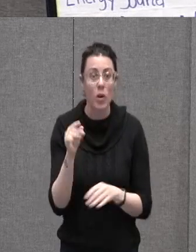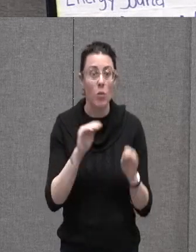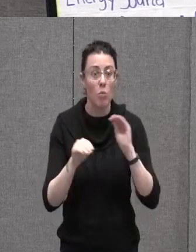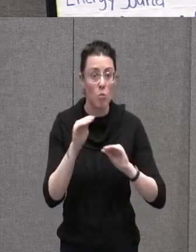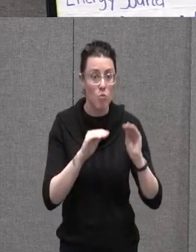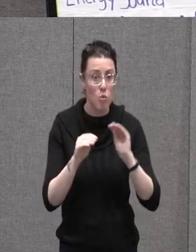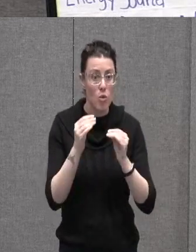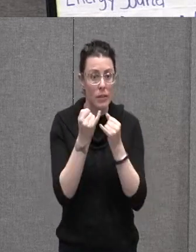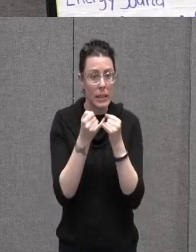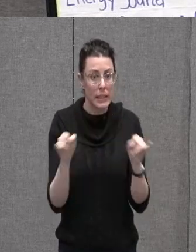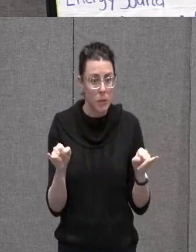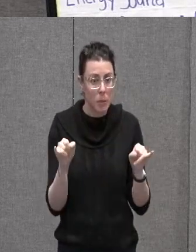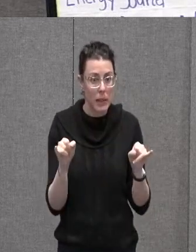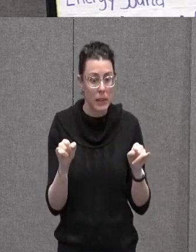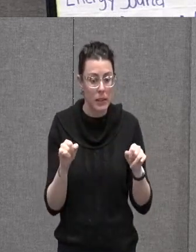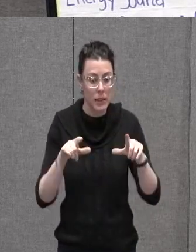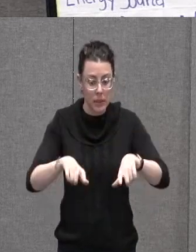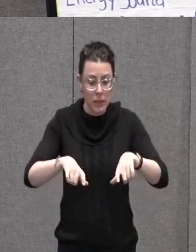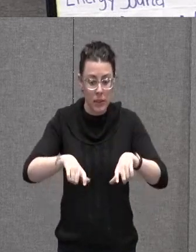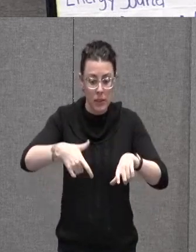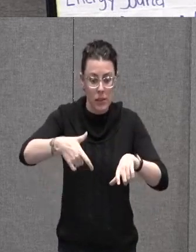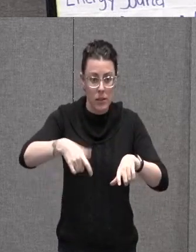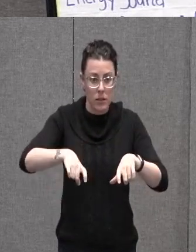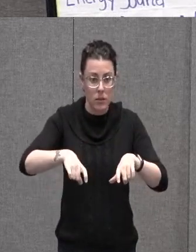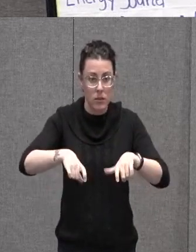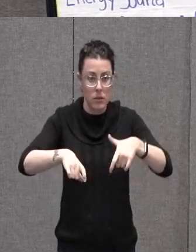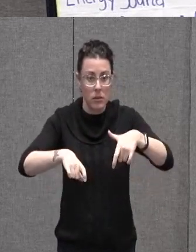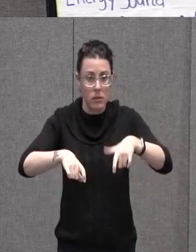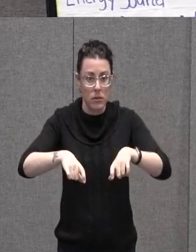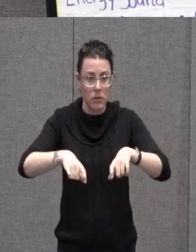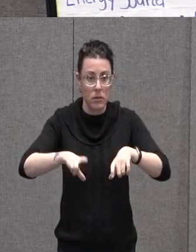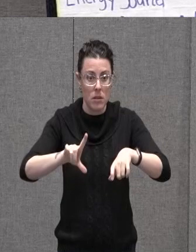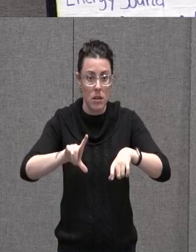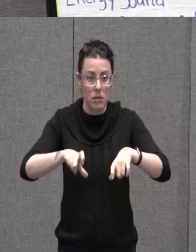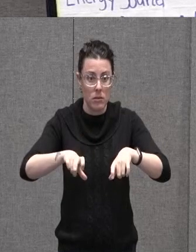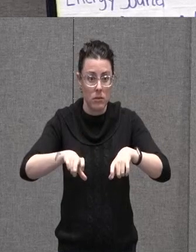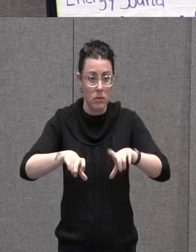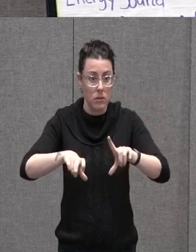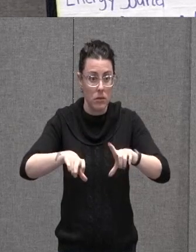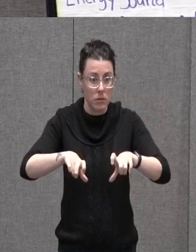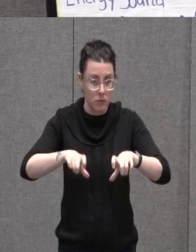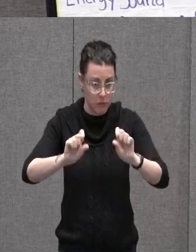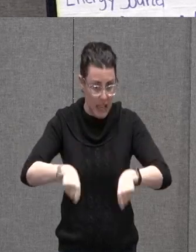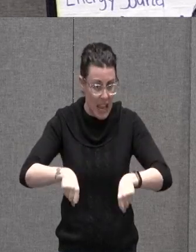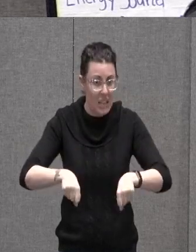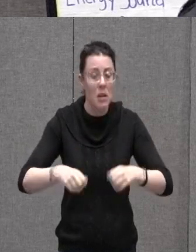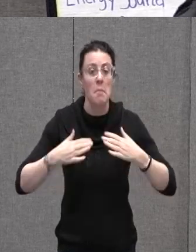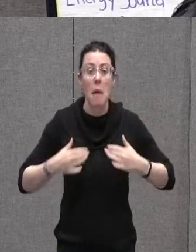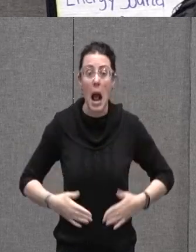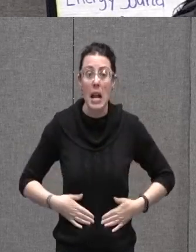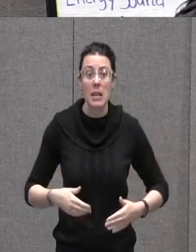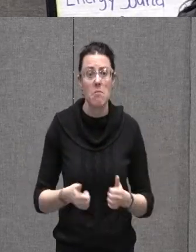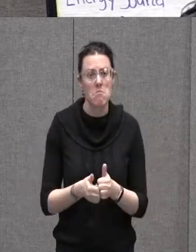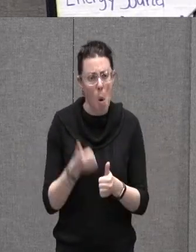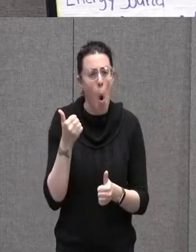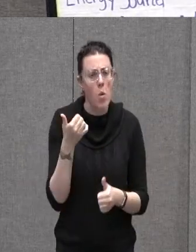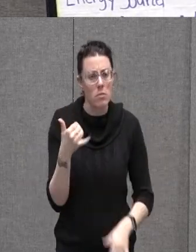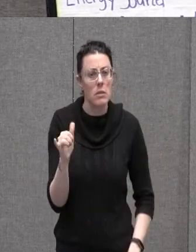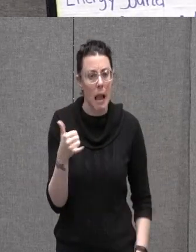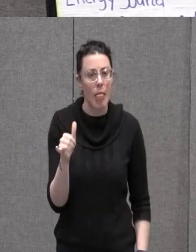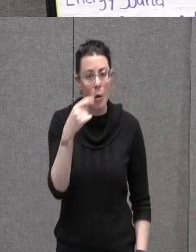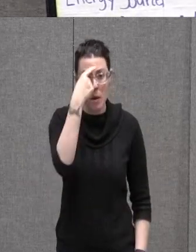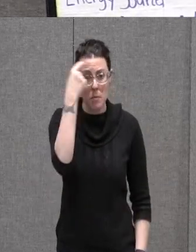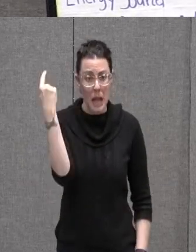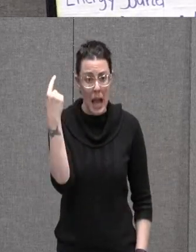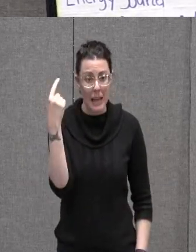I wrote that his body is mostly yellow and black, and it kind of looks like a cylinder or a